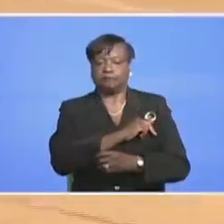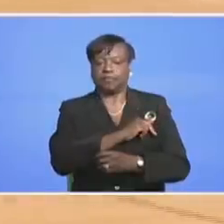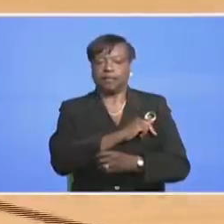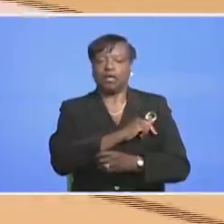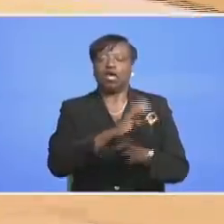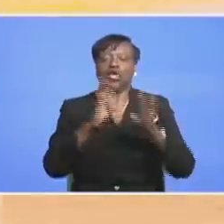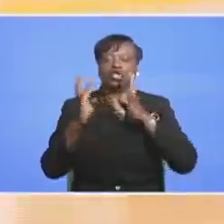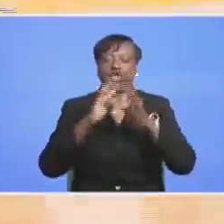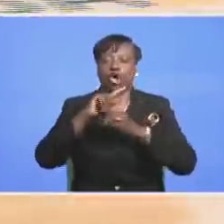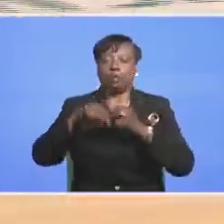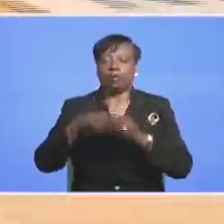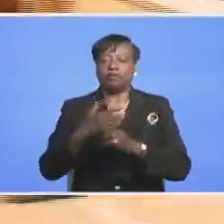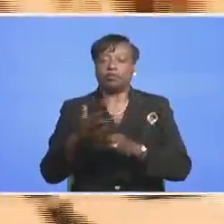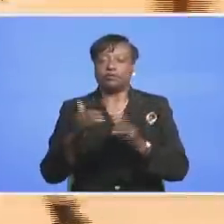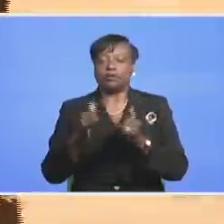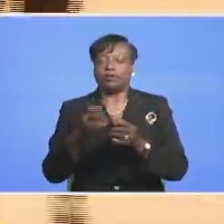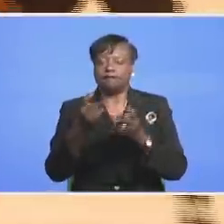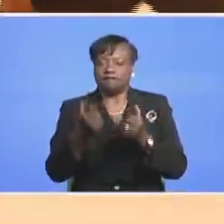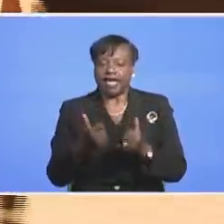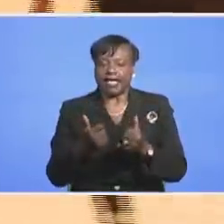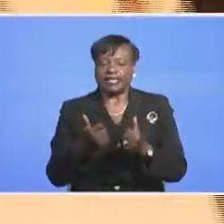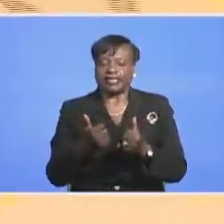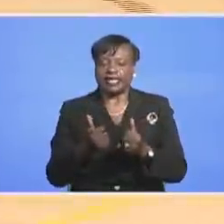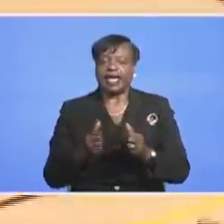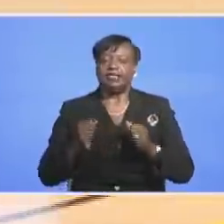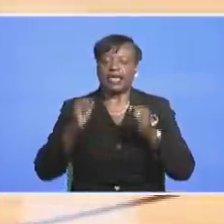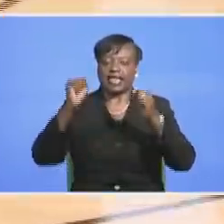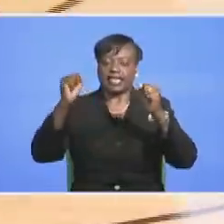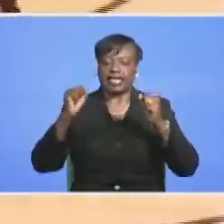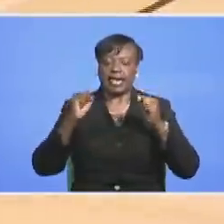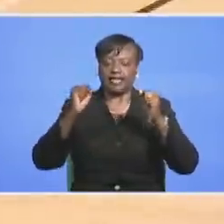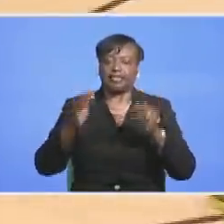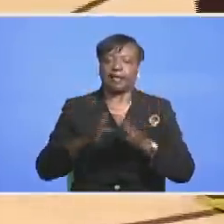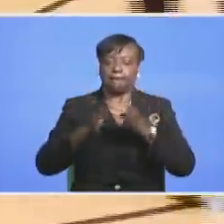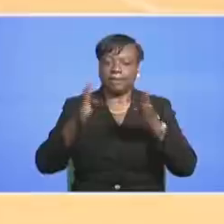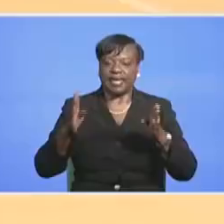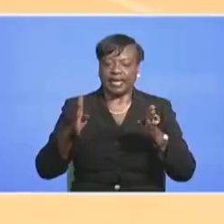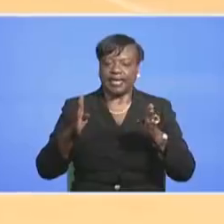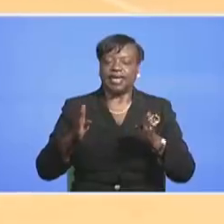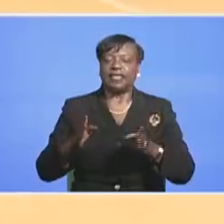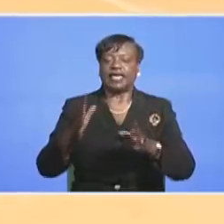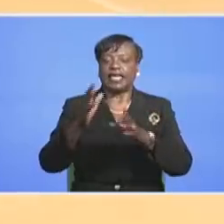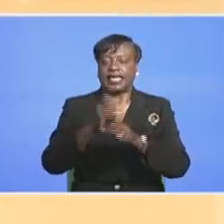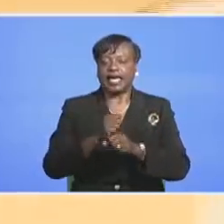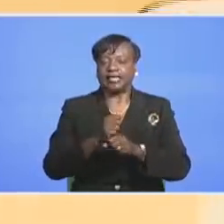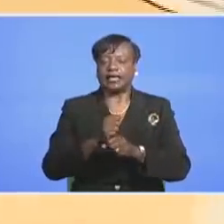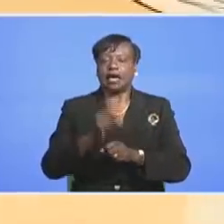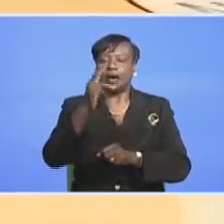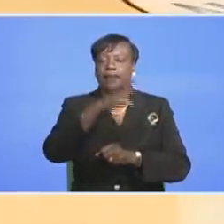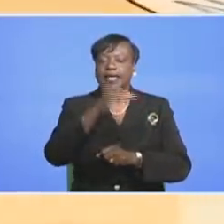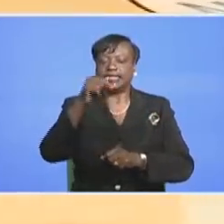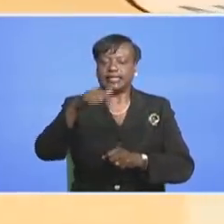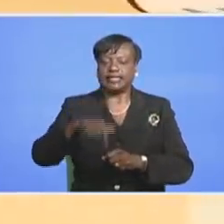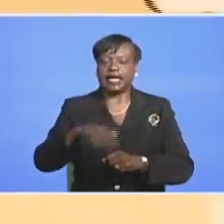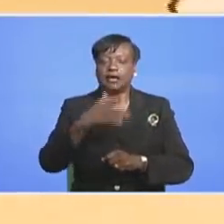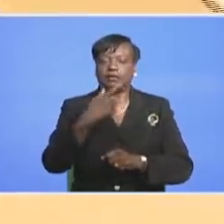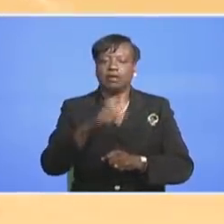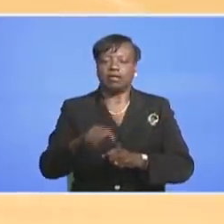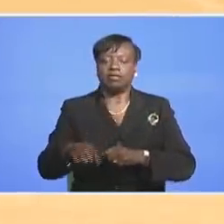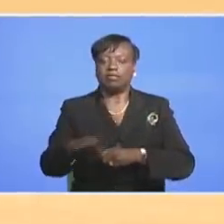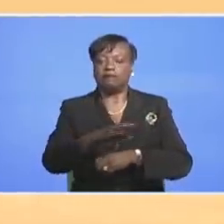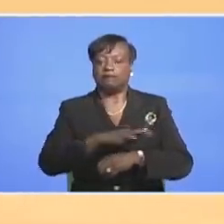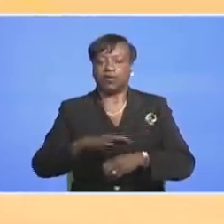those type of players, they're quick, they're athletic, they're big, and can get up and down the floor. I think with Waltia, you have one of the biggest players in the Caribbean, will